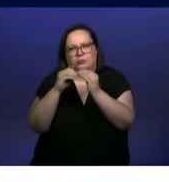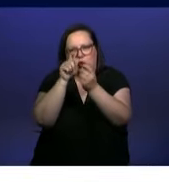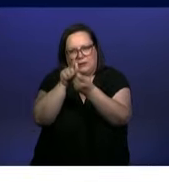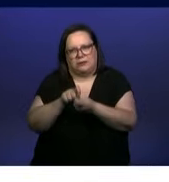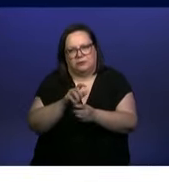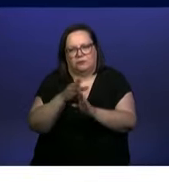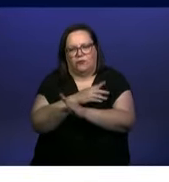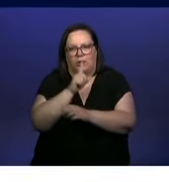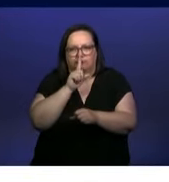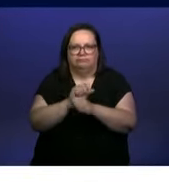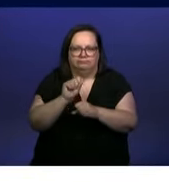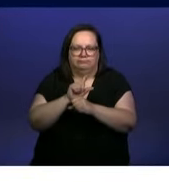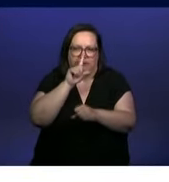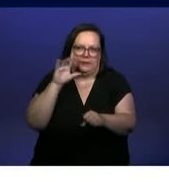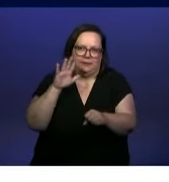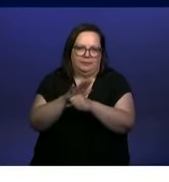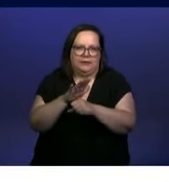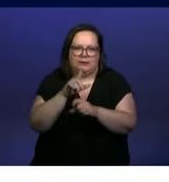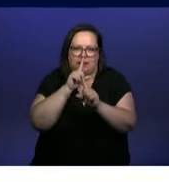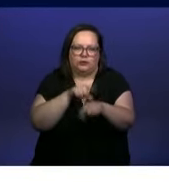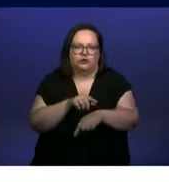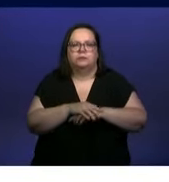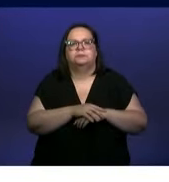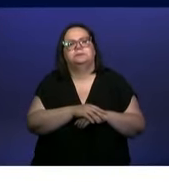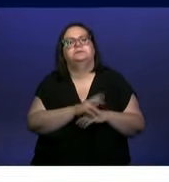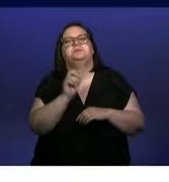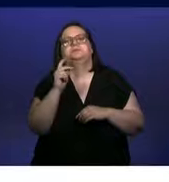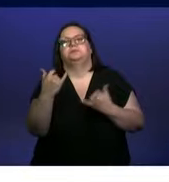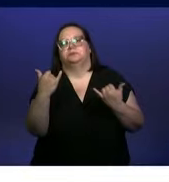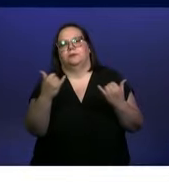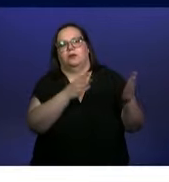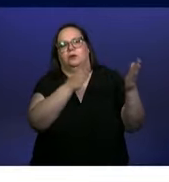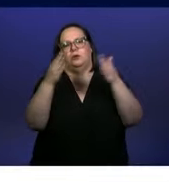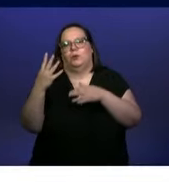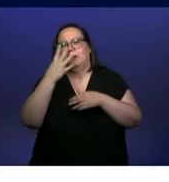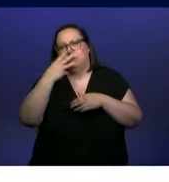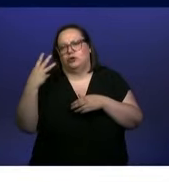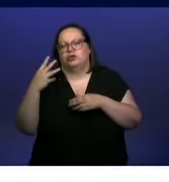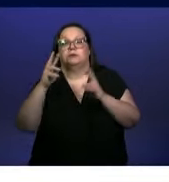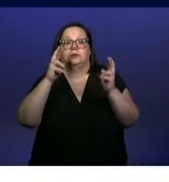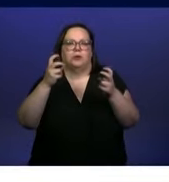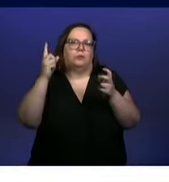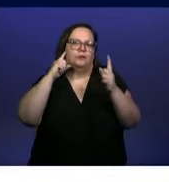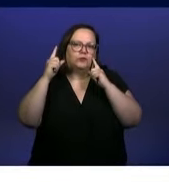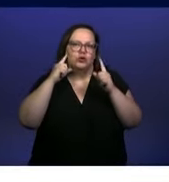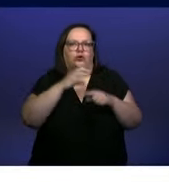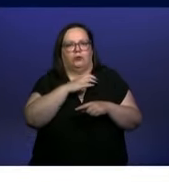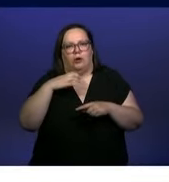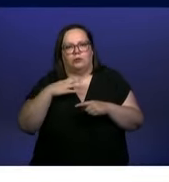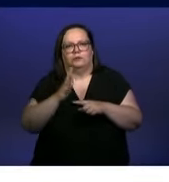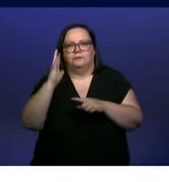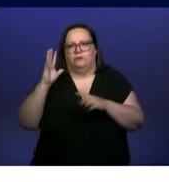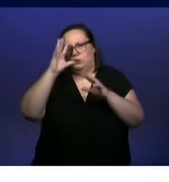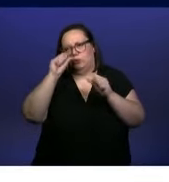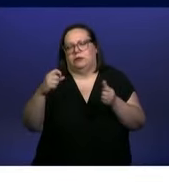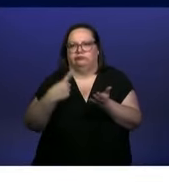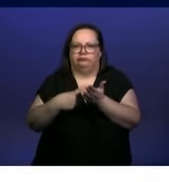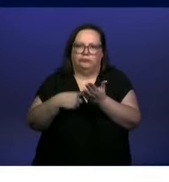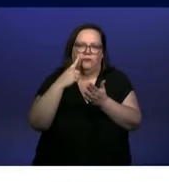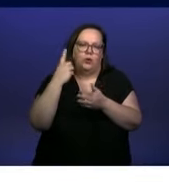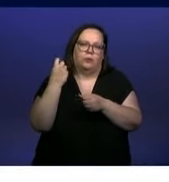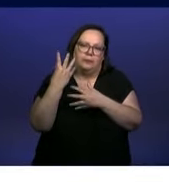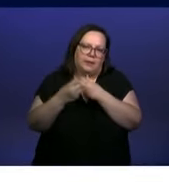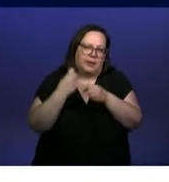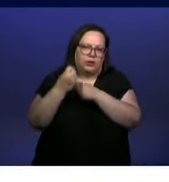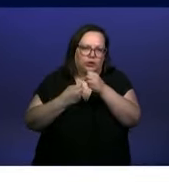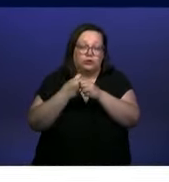Okay, let's move on to immigration. It's a topic we've heard Congress and former presidents talking about now for decades. It's also something the